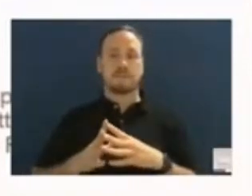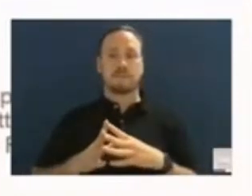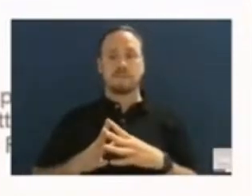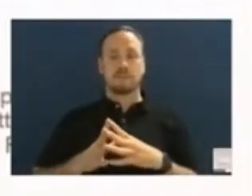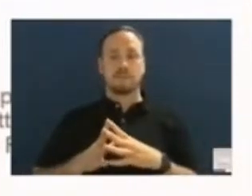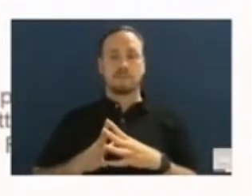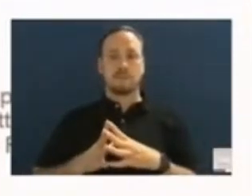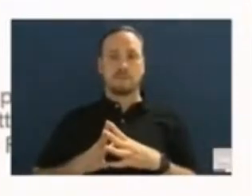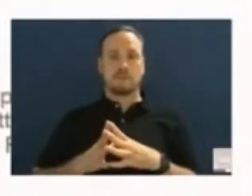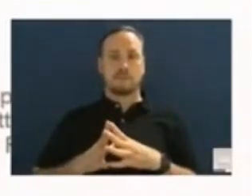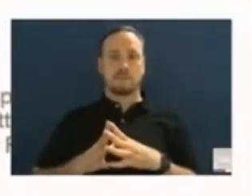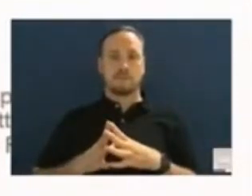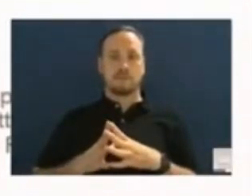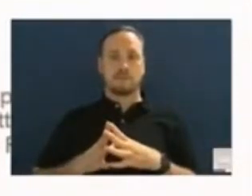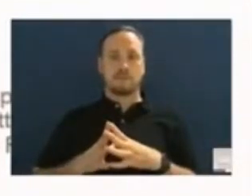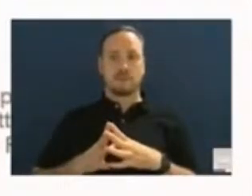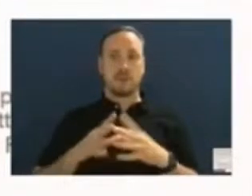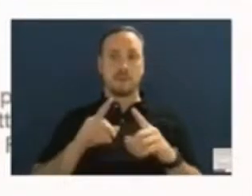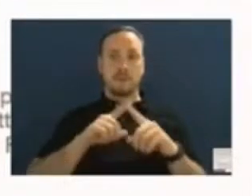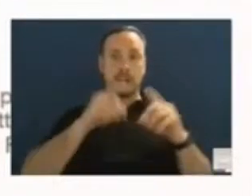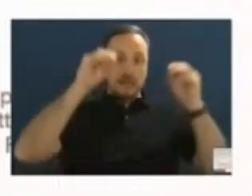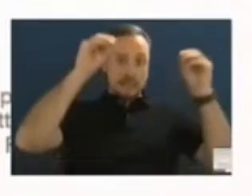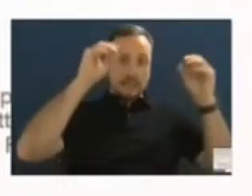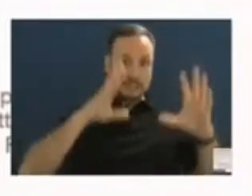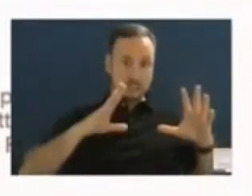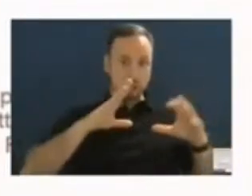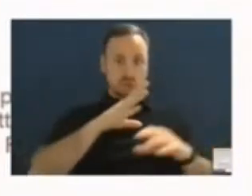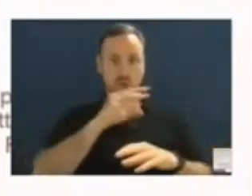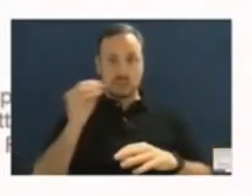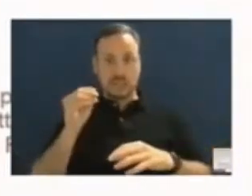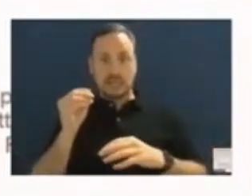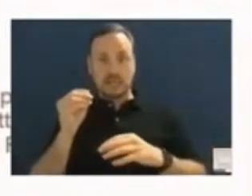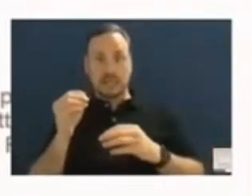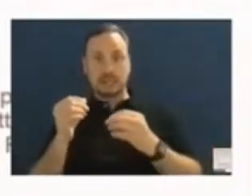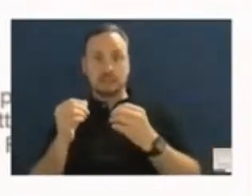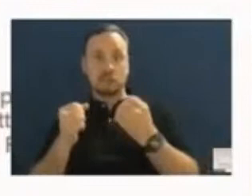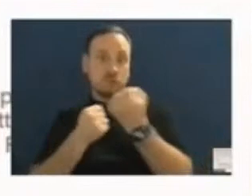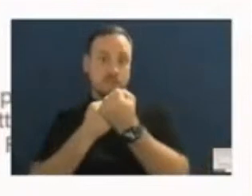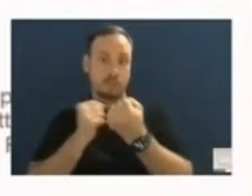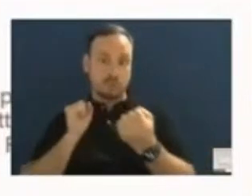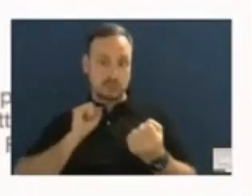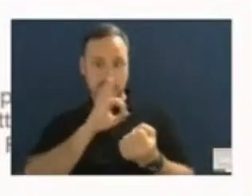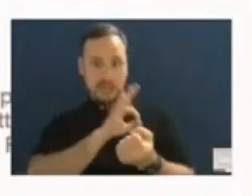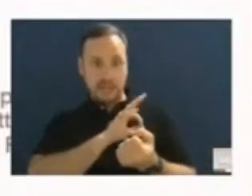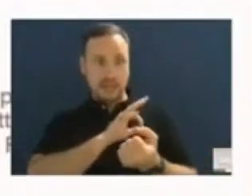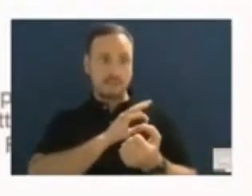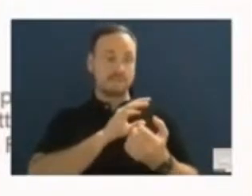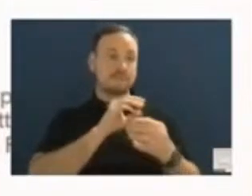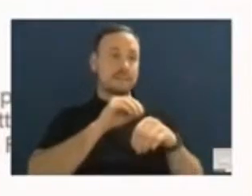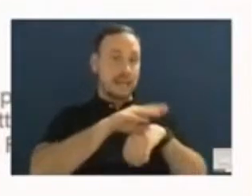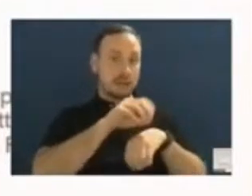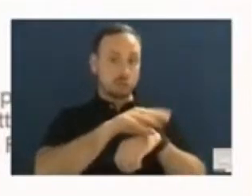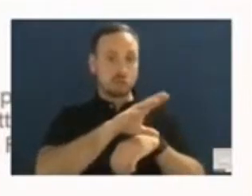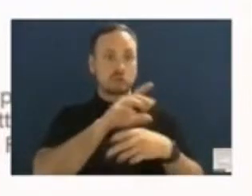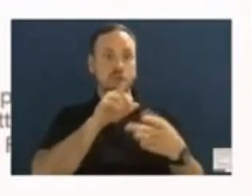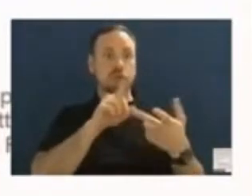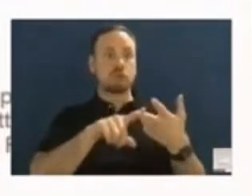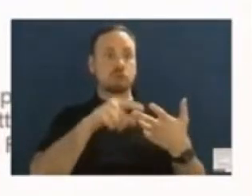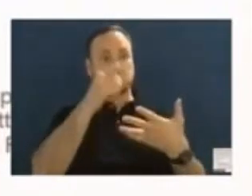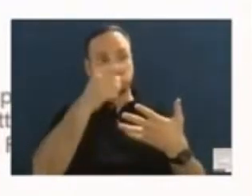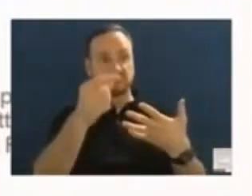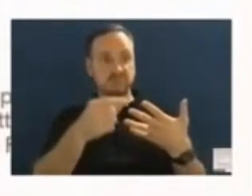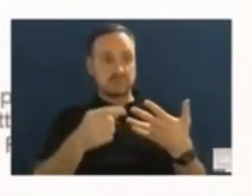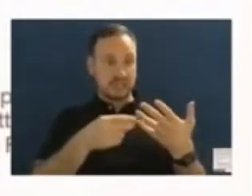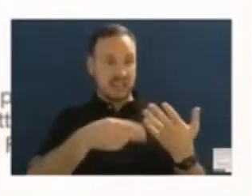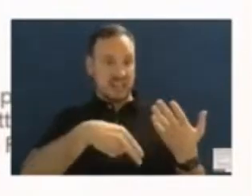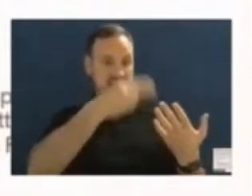staff are our school counselors, school psychologists. If they are high risk and have been approved to work from home, again,